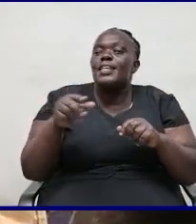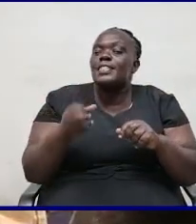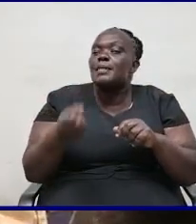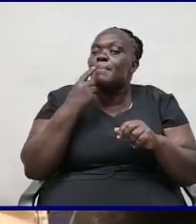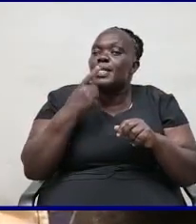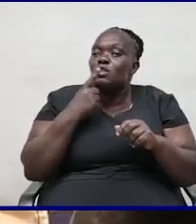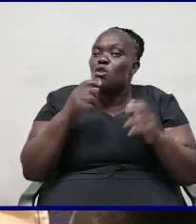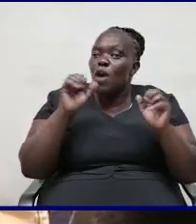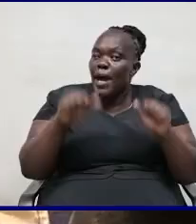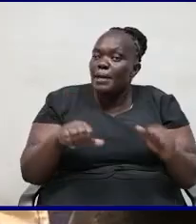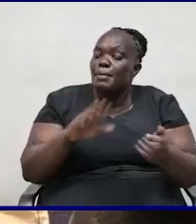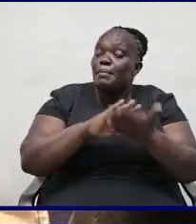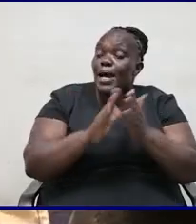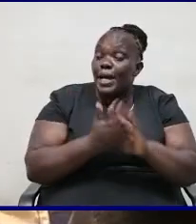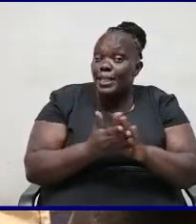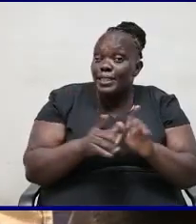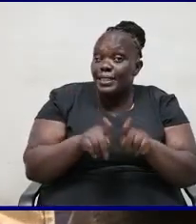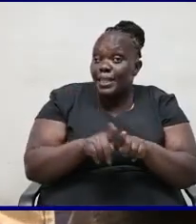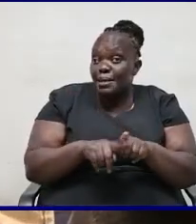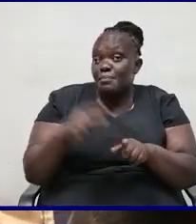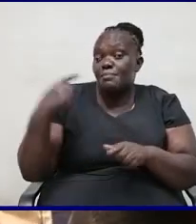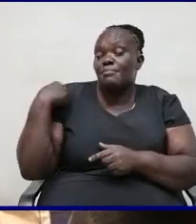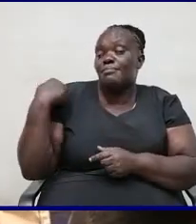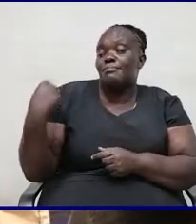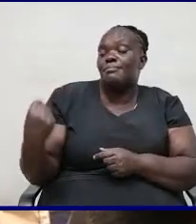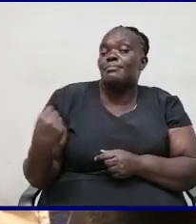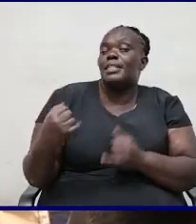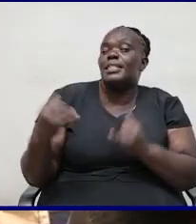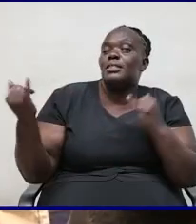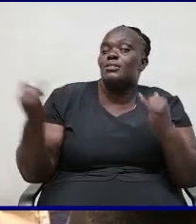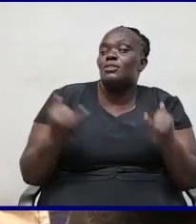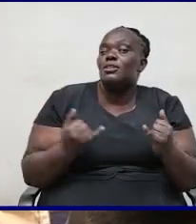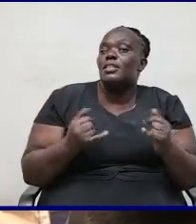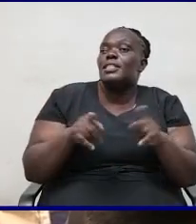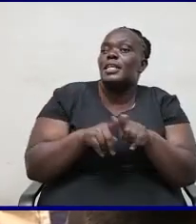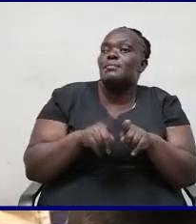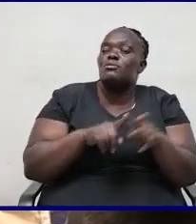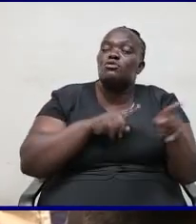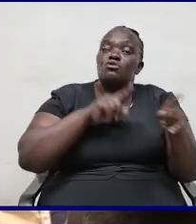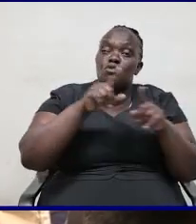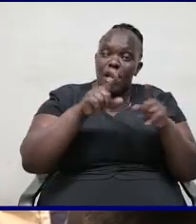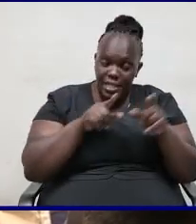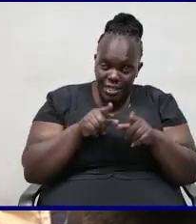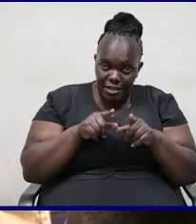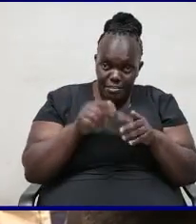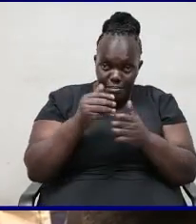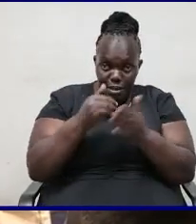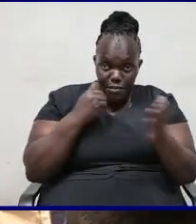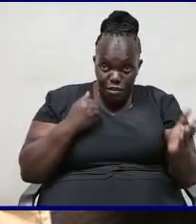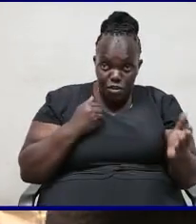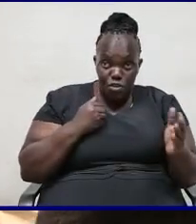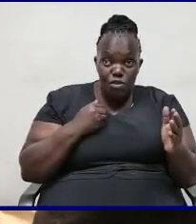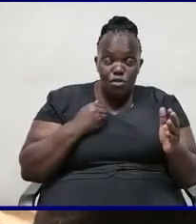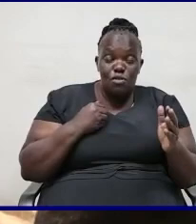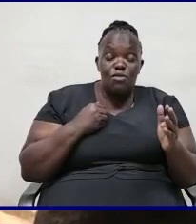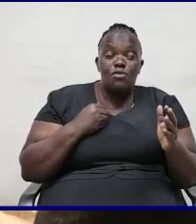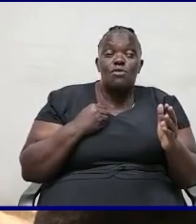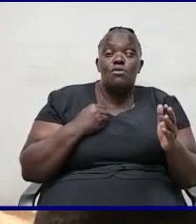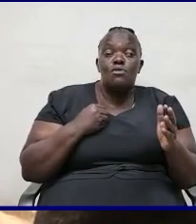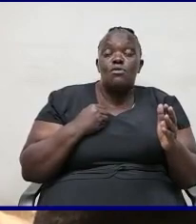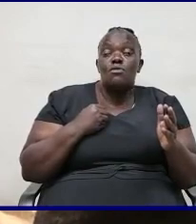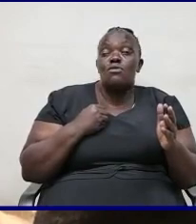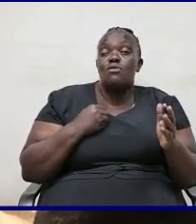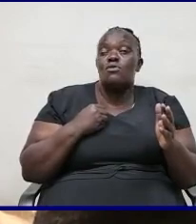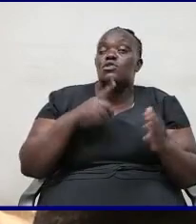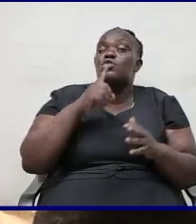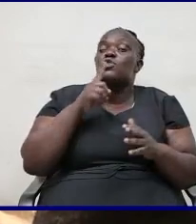medical tourism can be packaged. And but recently, we also introduced astral tourism. Before I took to astro,